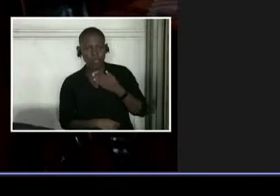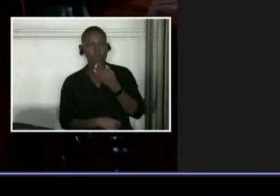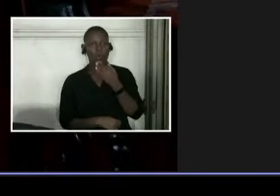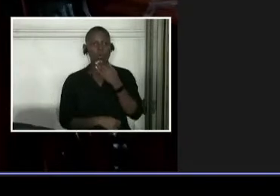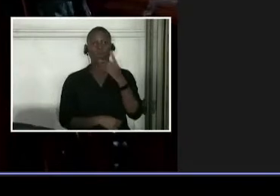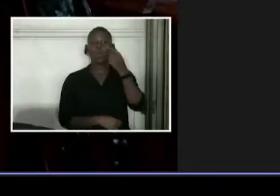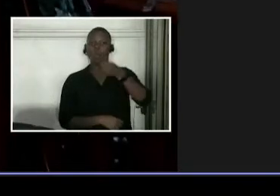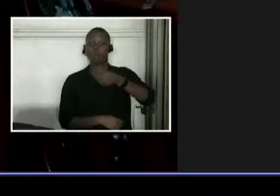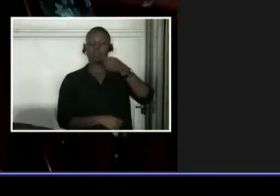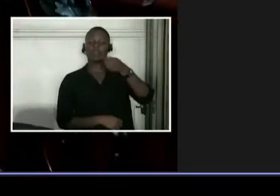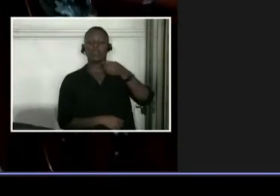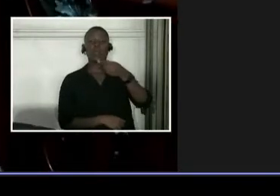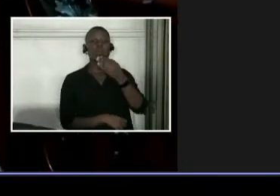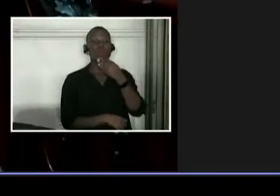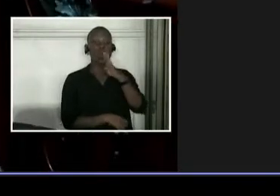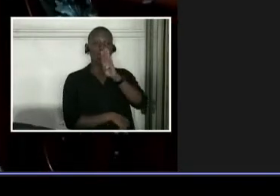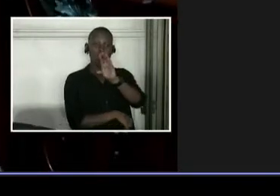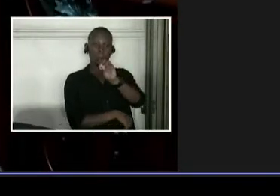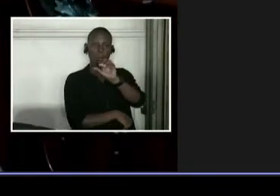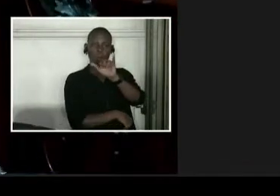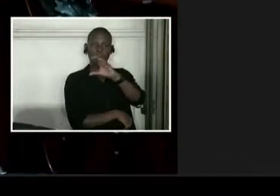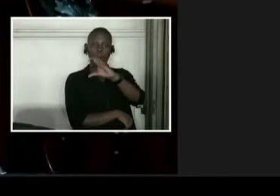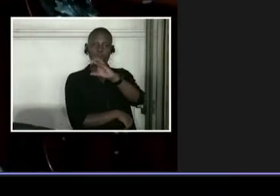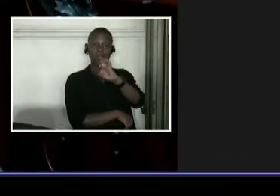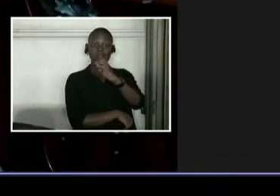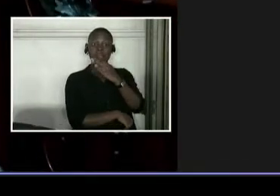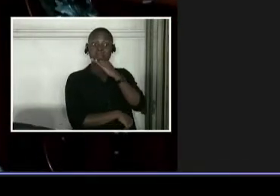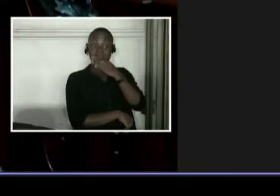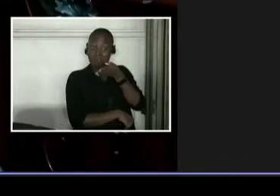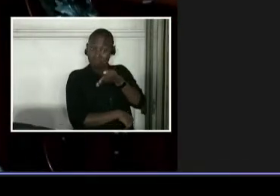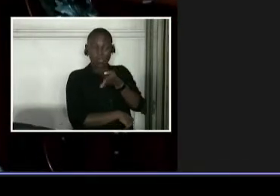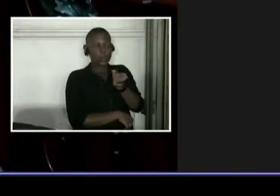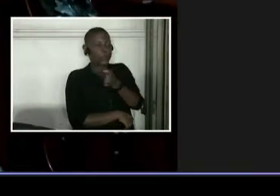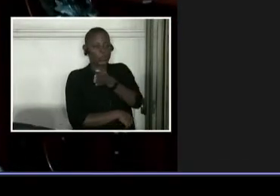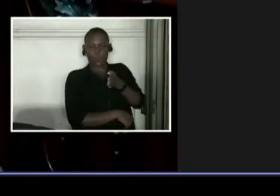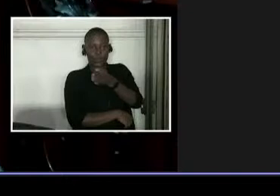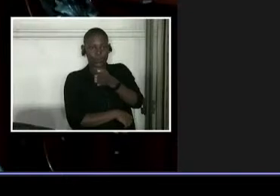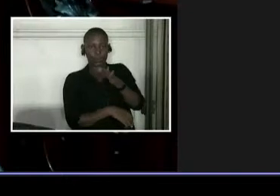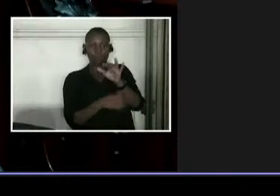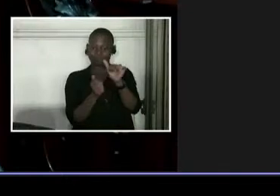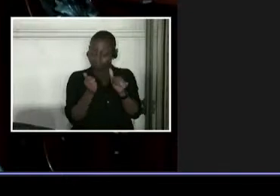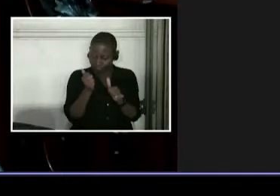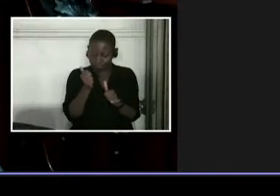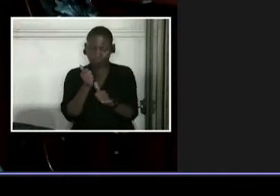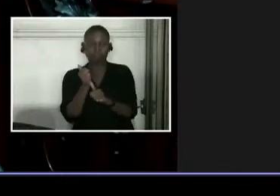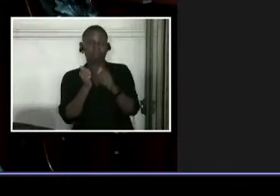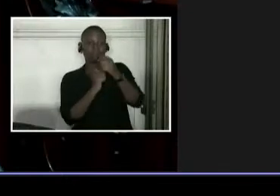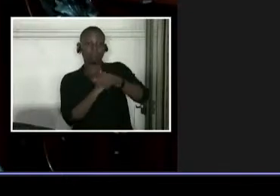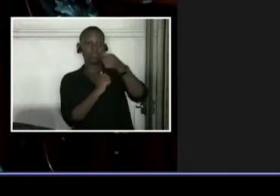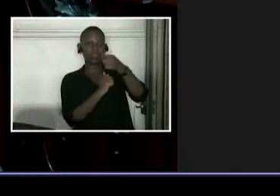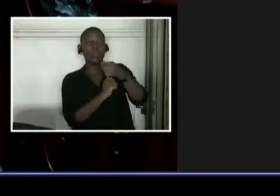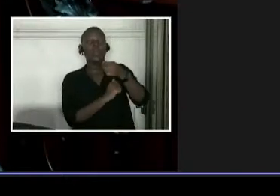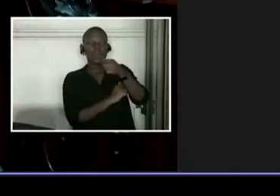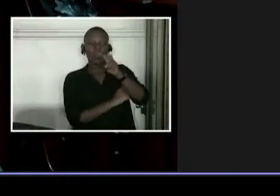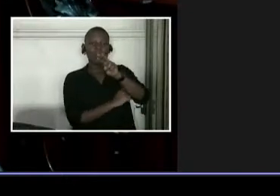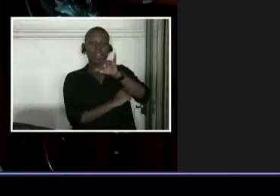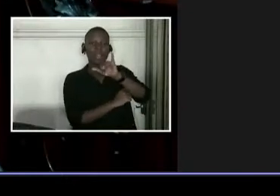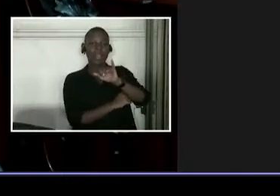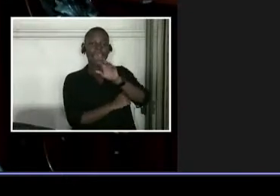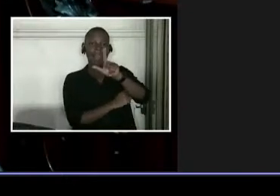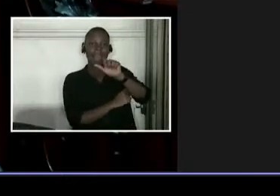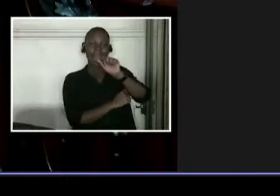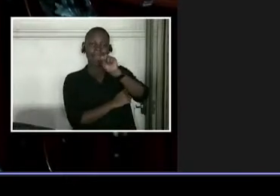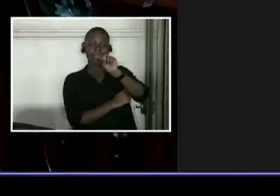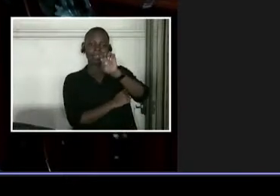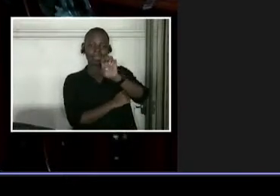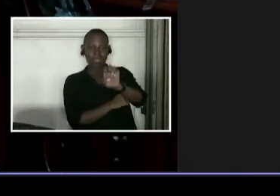umama uBoyise ongekho phakathi kwethu. Usekela somlomo ubaba uMvelase, Premier waKwaZulu-Natal,